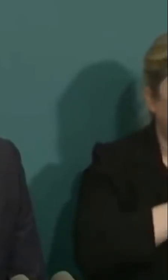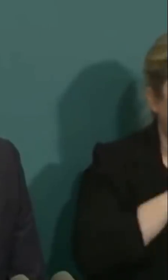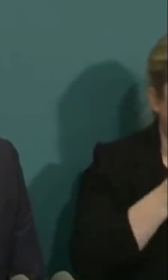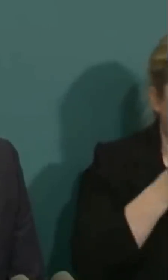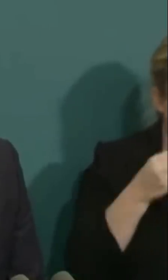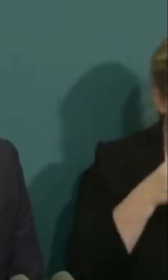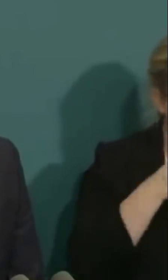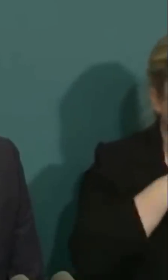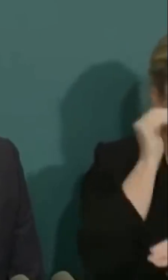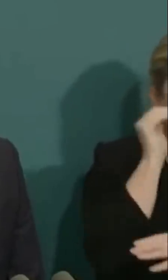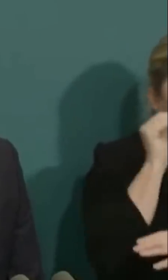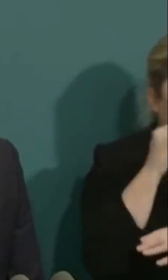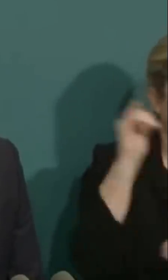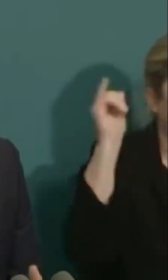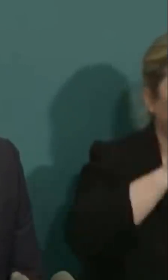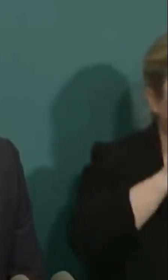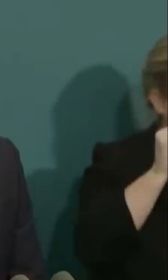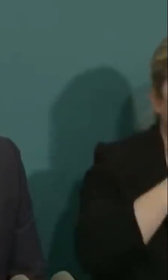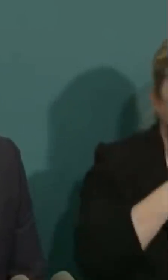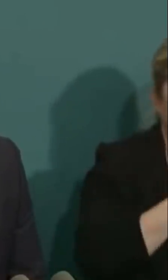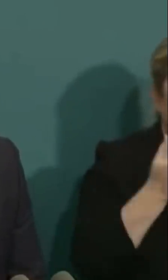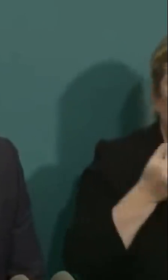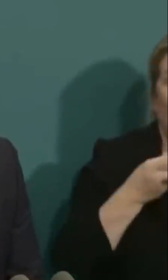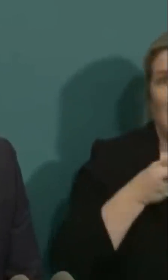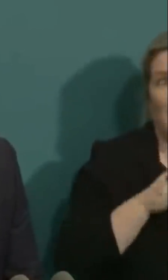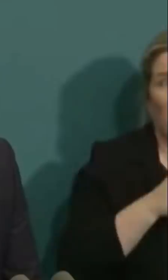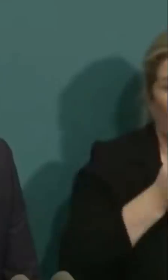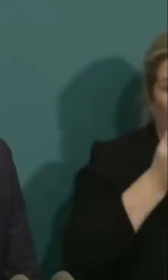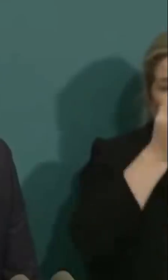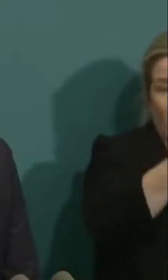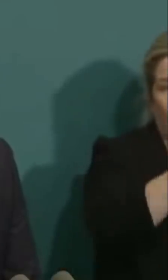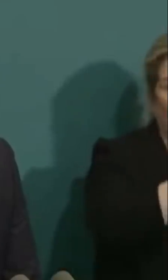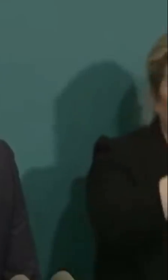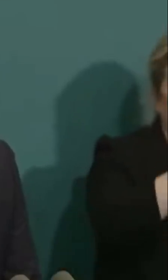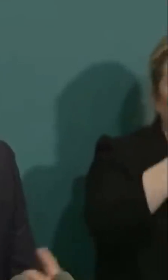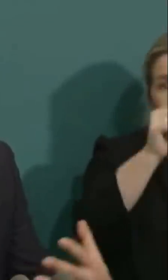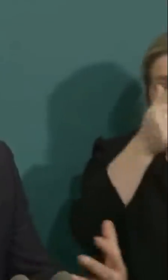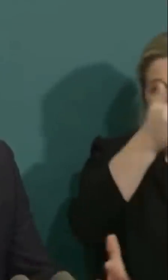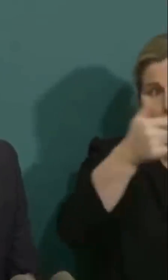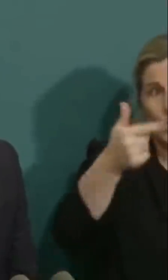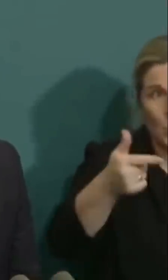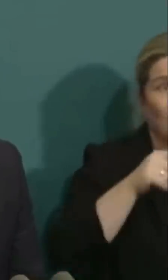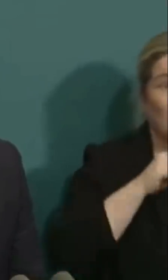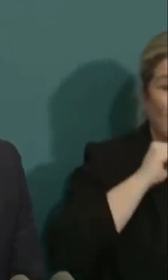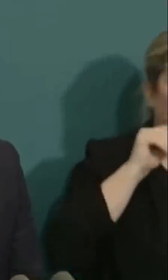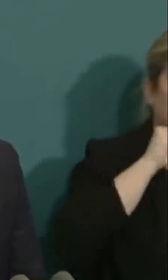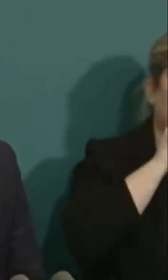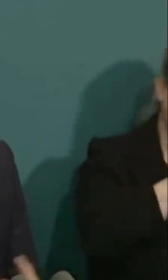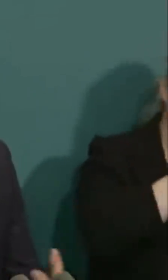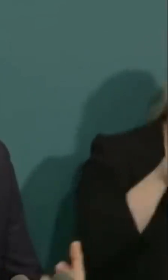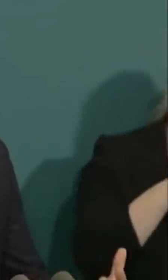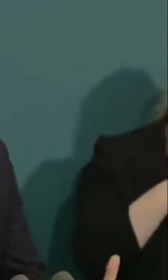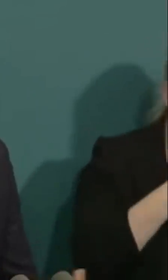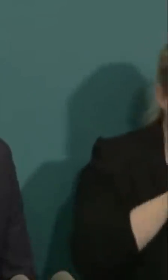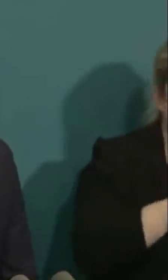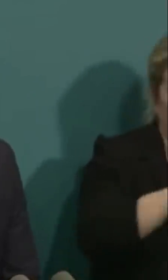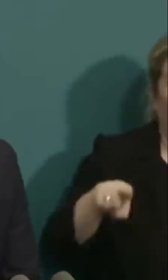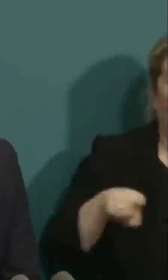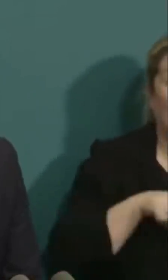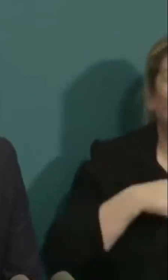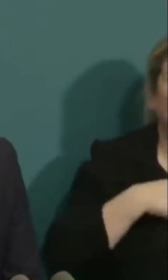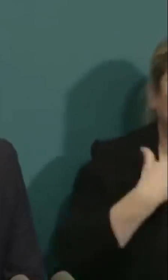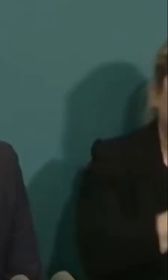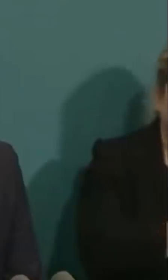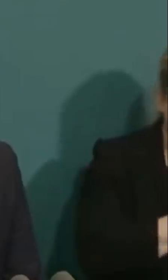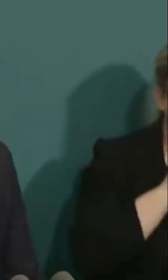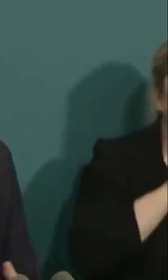to foreign travel in any meaningful way until sometime in 2022. Now, they're well behind us on the vaccine, but it does kind of speak to what I